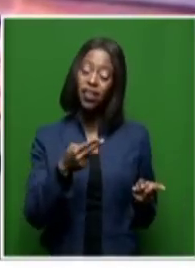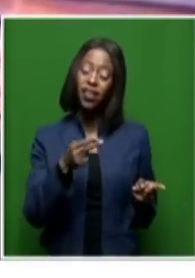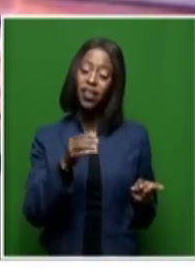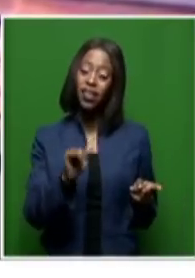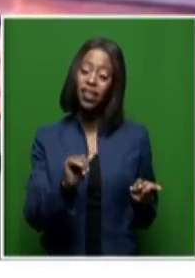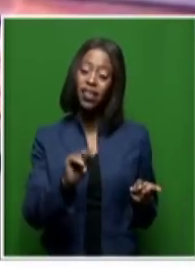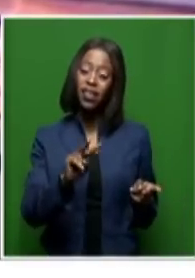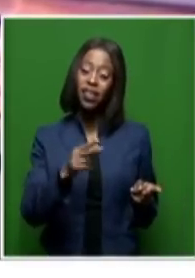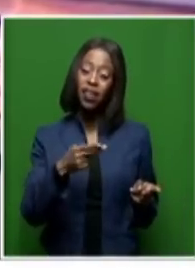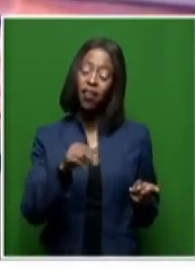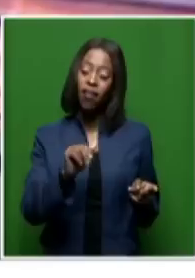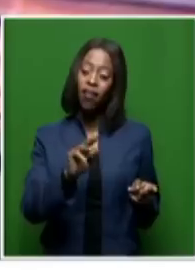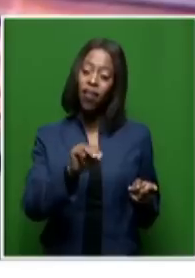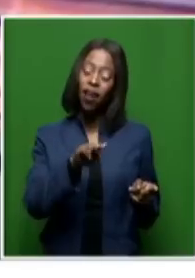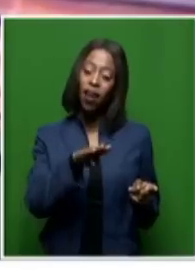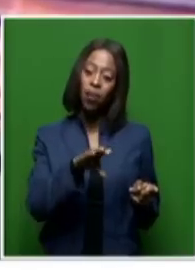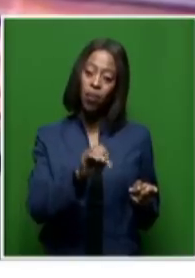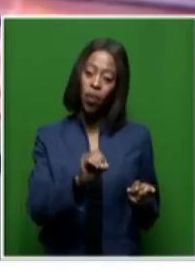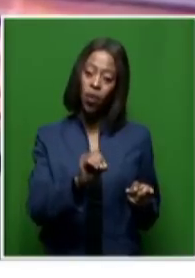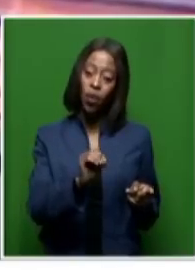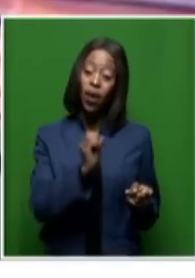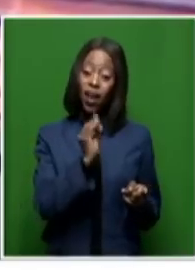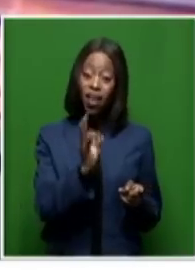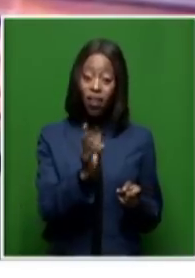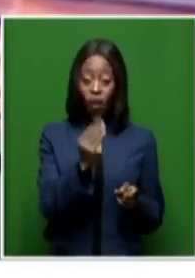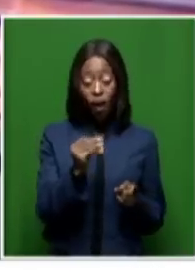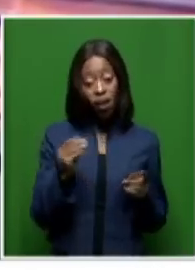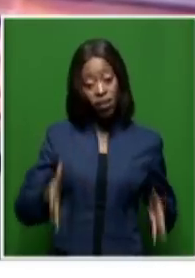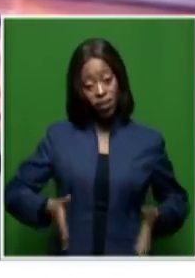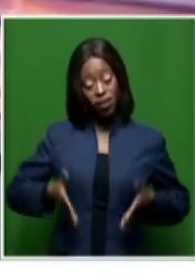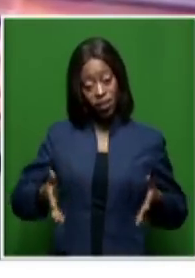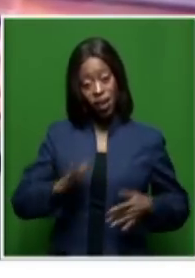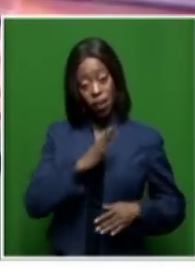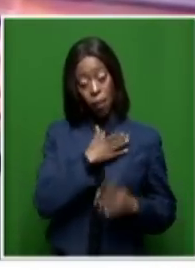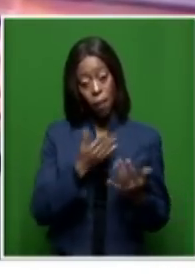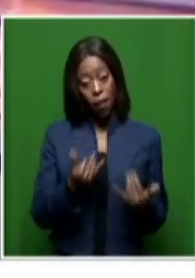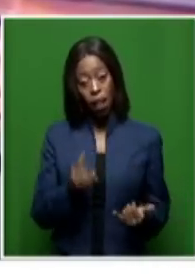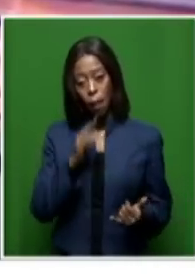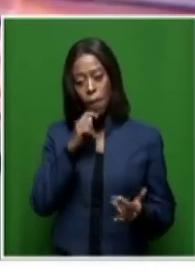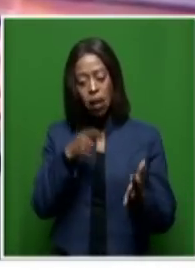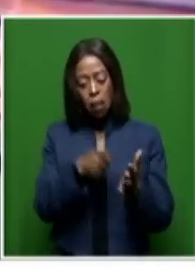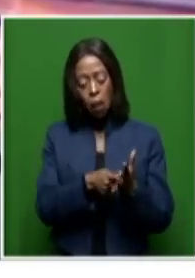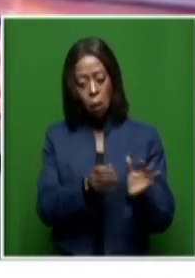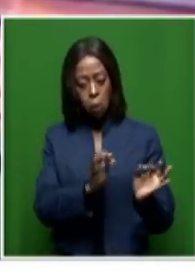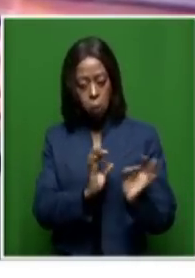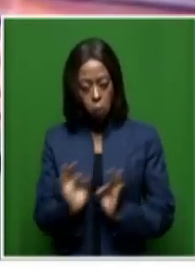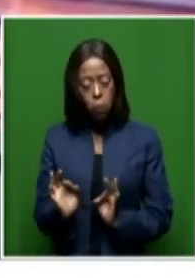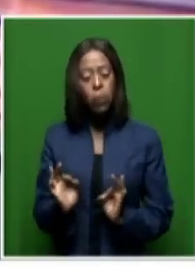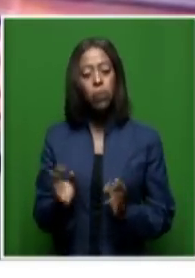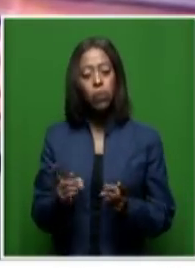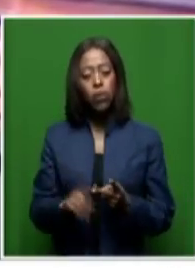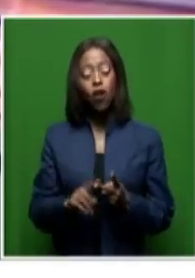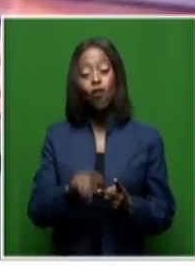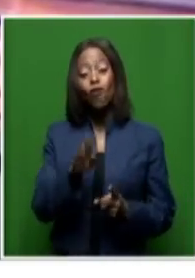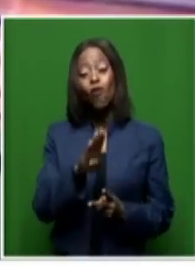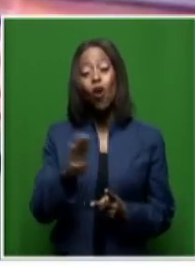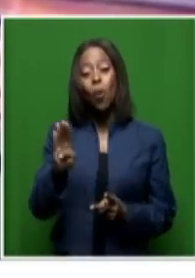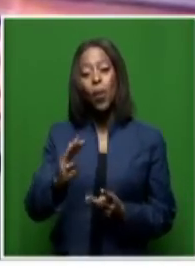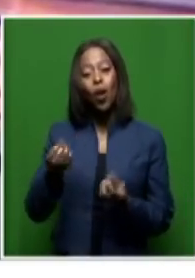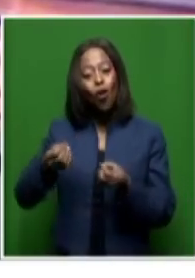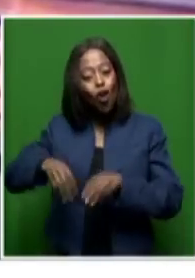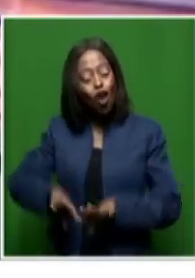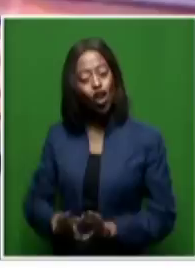the locomotives. If we had locomotives by now that would have been purchased properly and proper, 4 billion down the